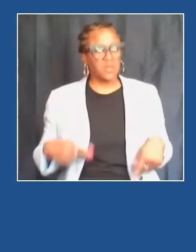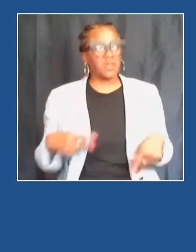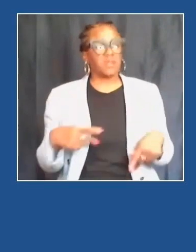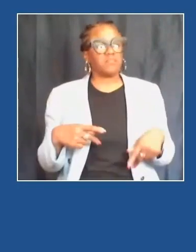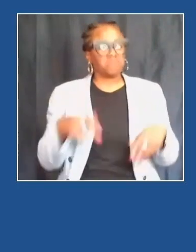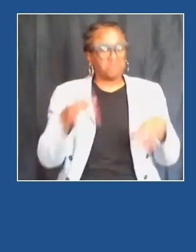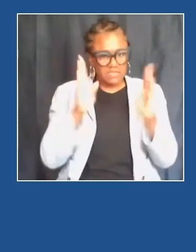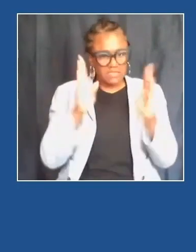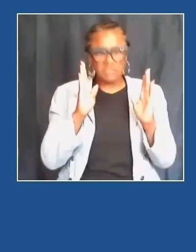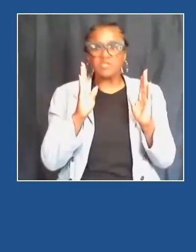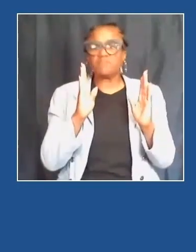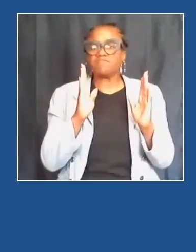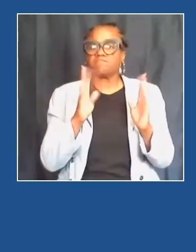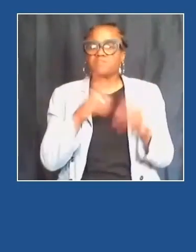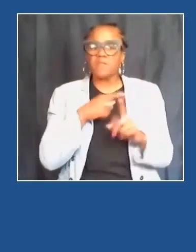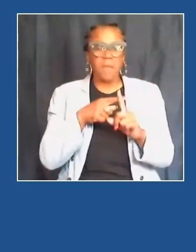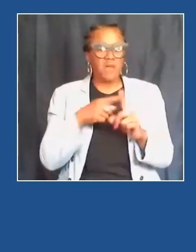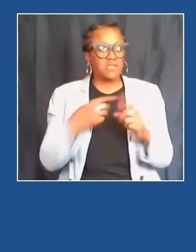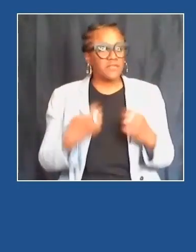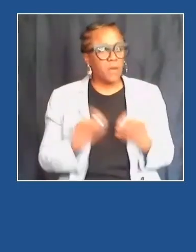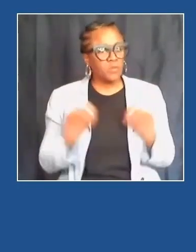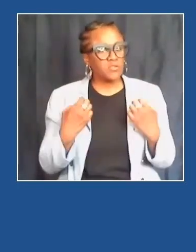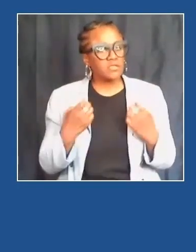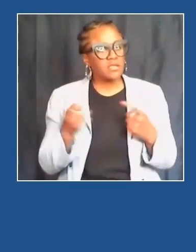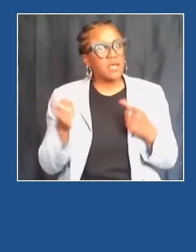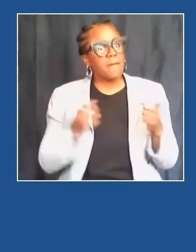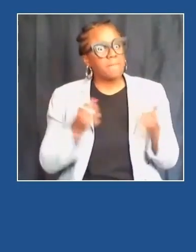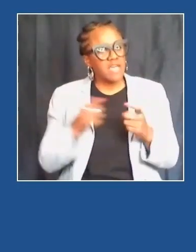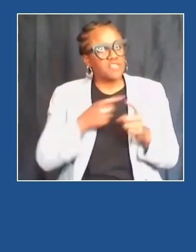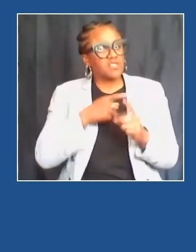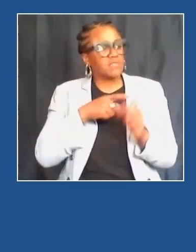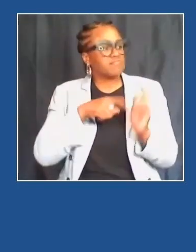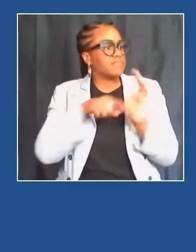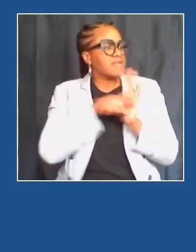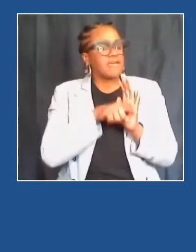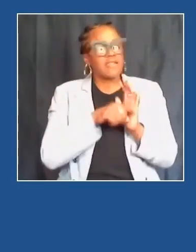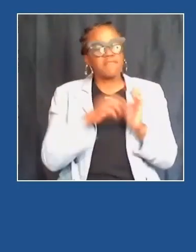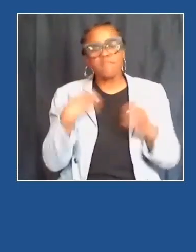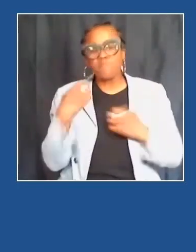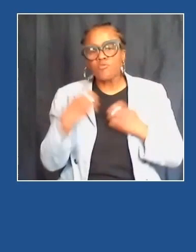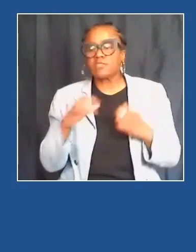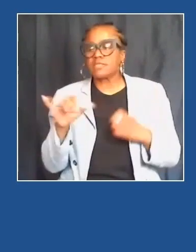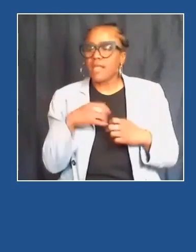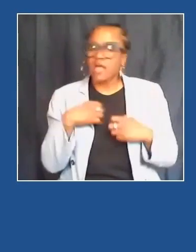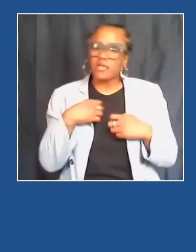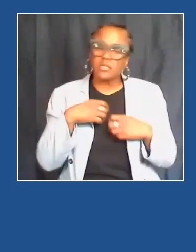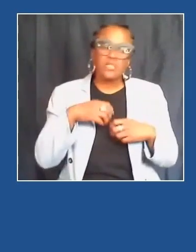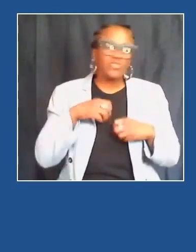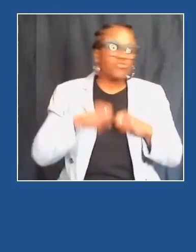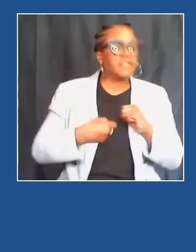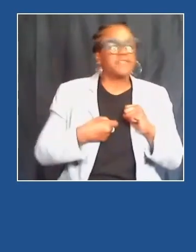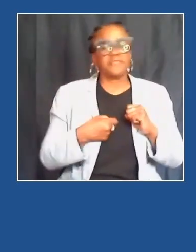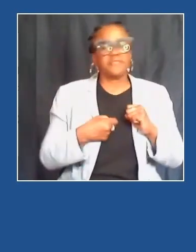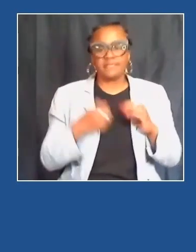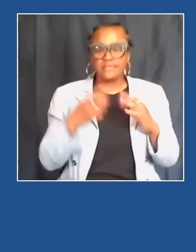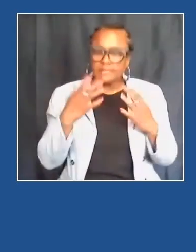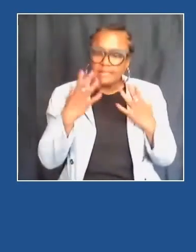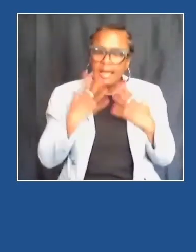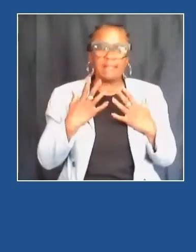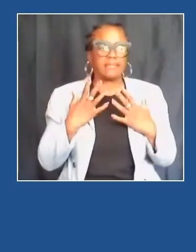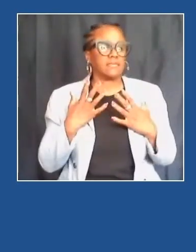attention, positive emotions, managing negative emotions like grief and sadness, and